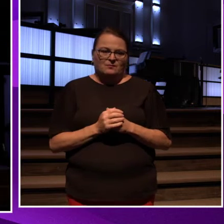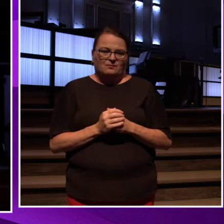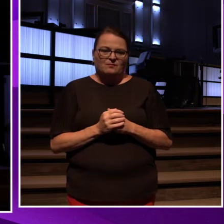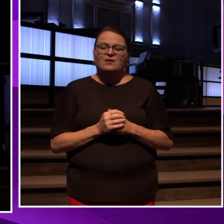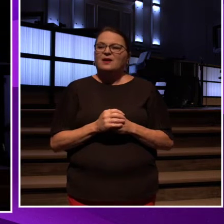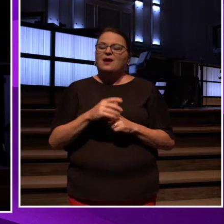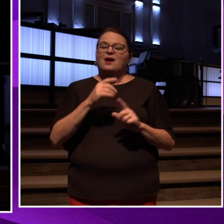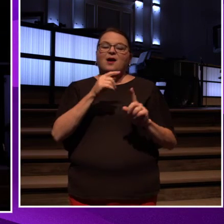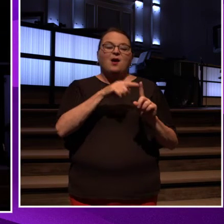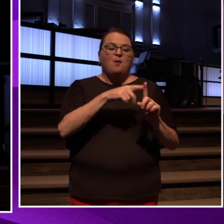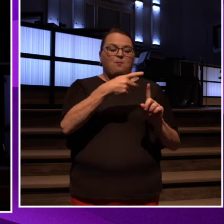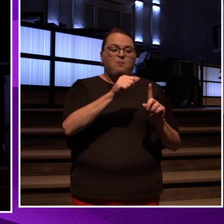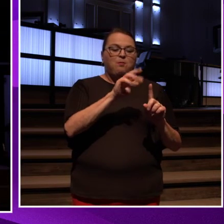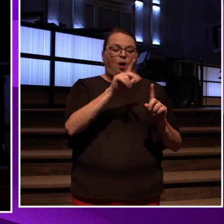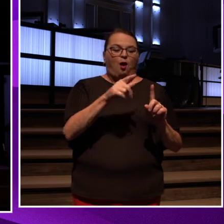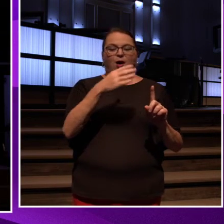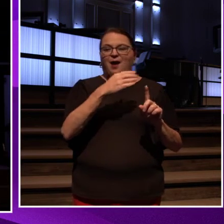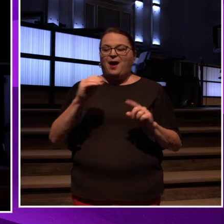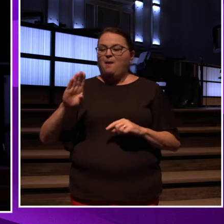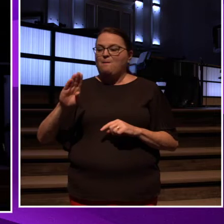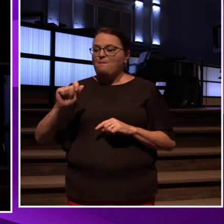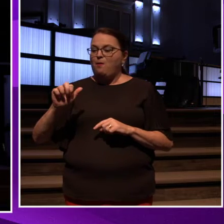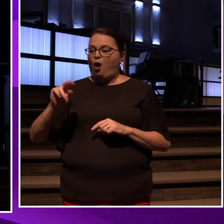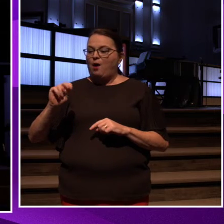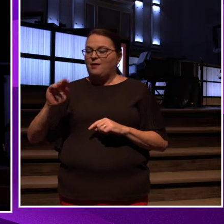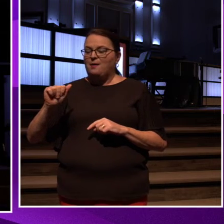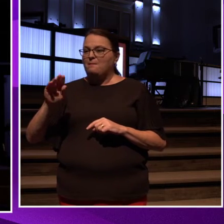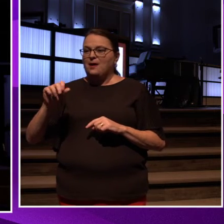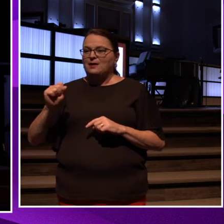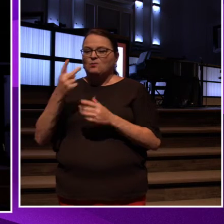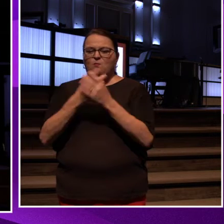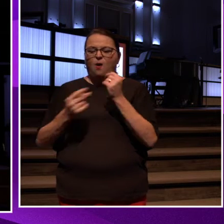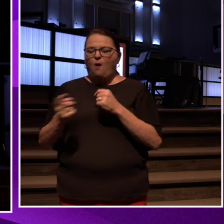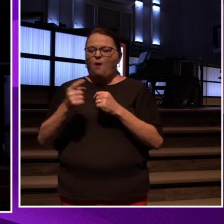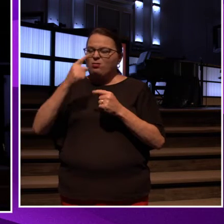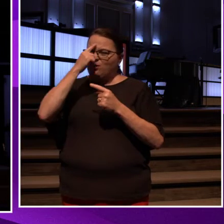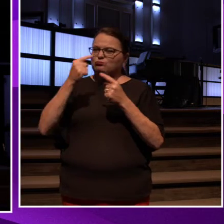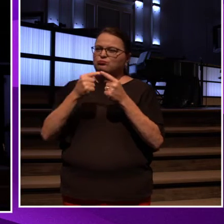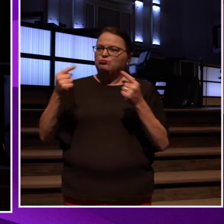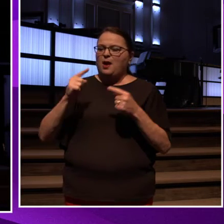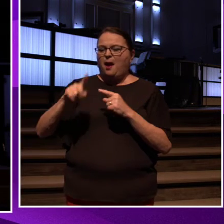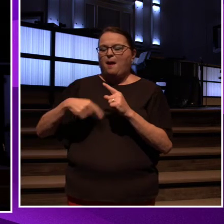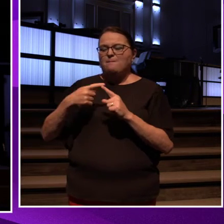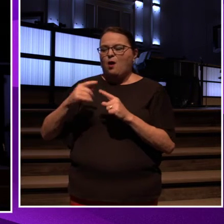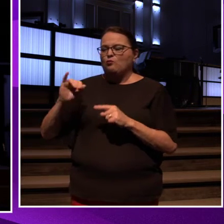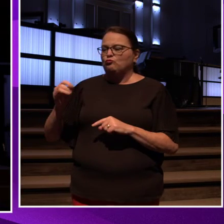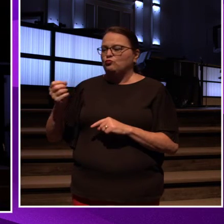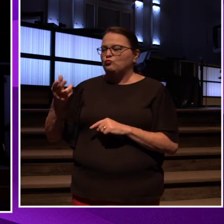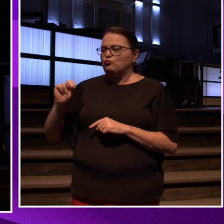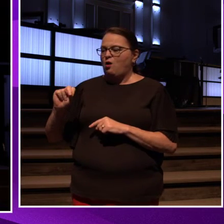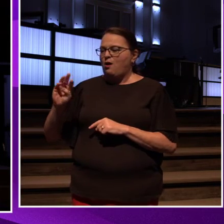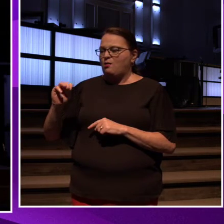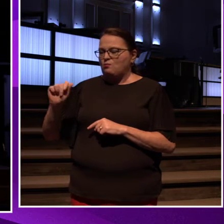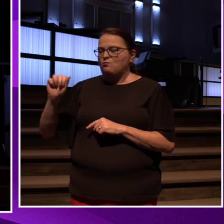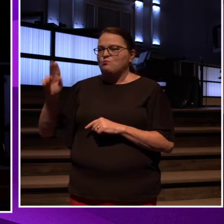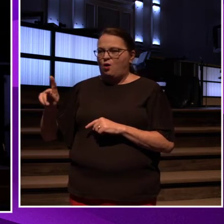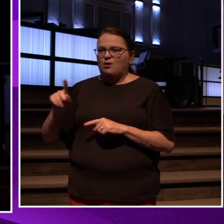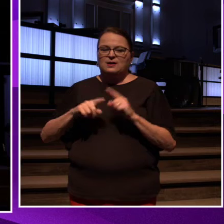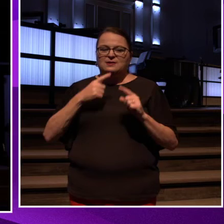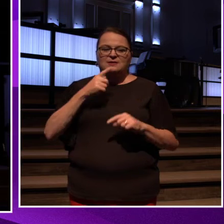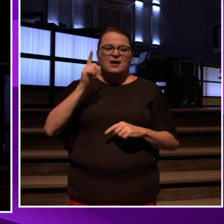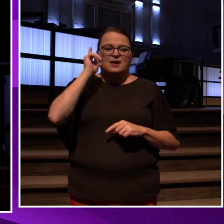John Mark. That's another message, but it's a beautiful story. Because later in Paul's life, the very last letter he wrote, he